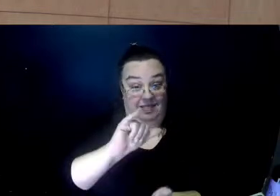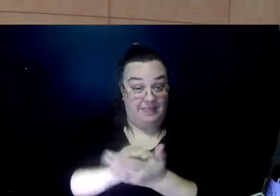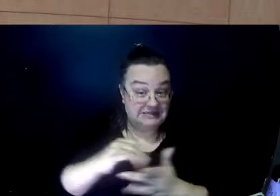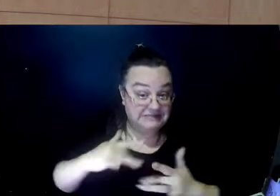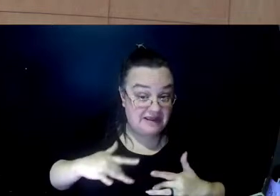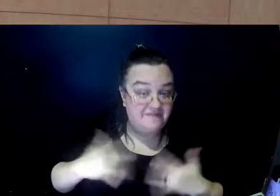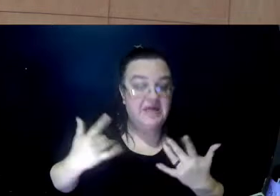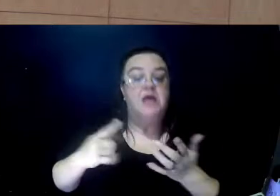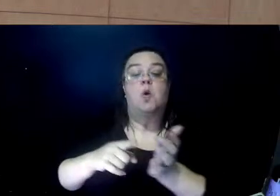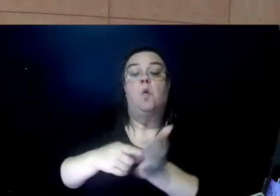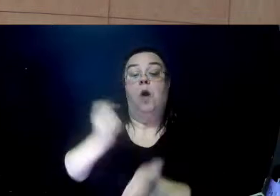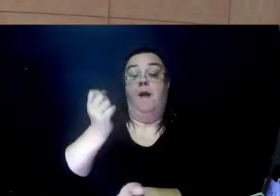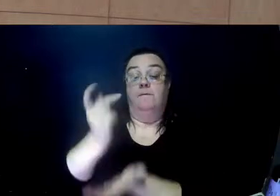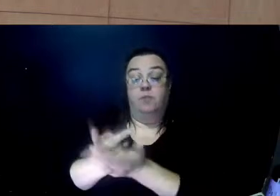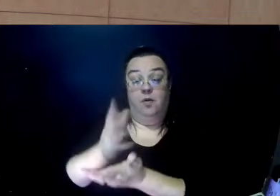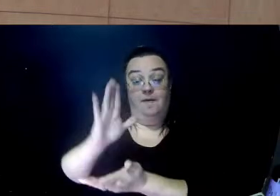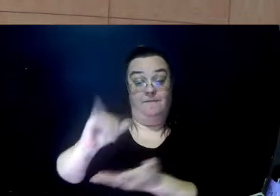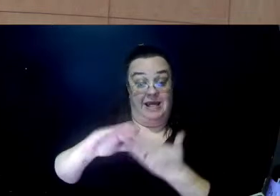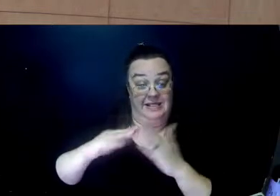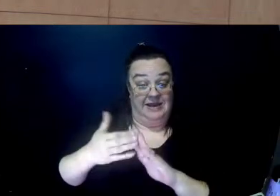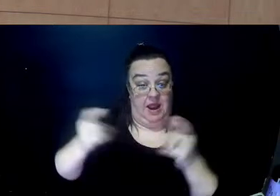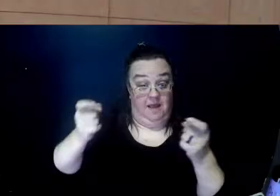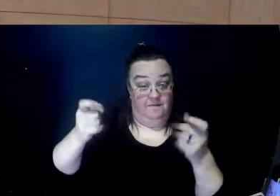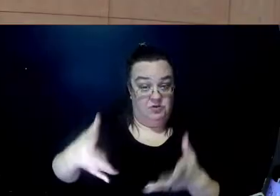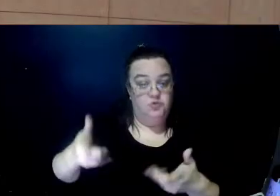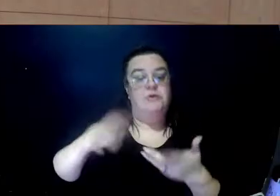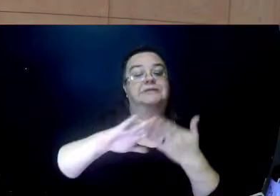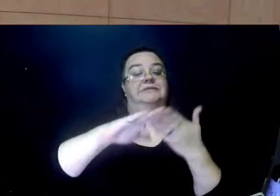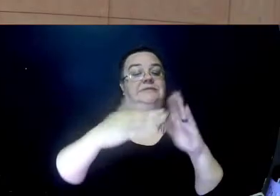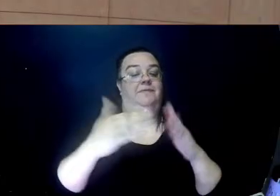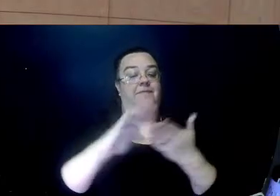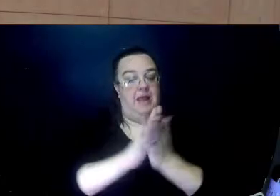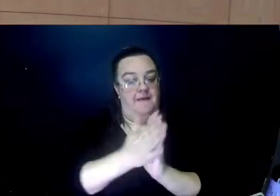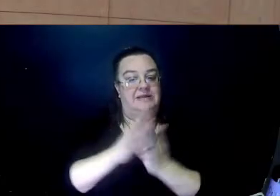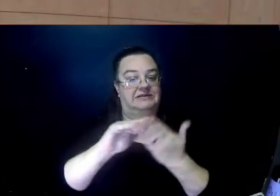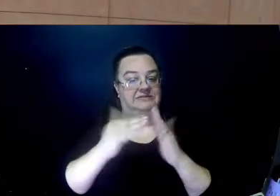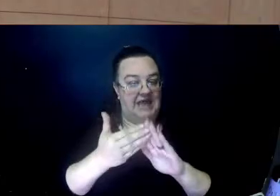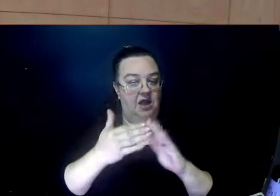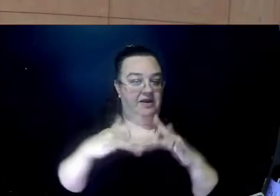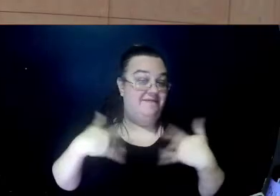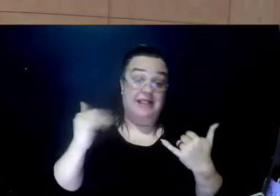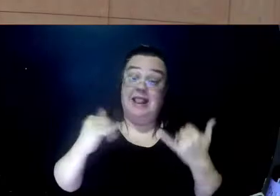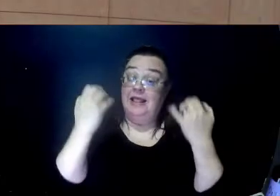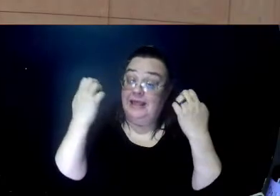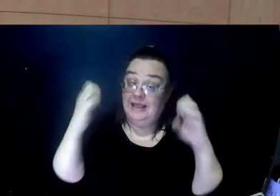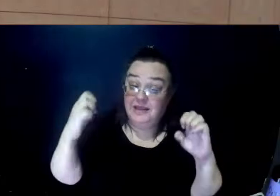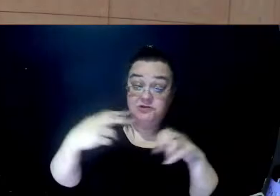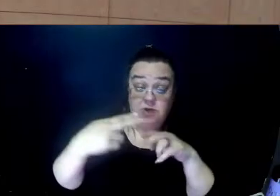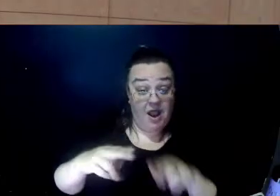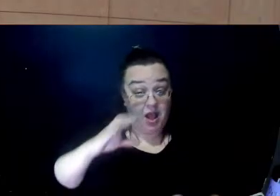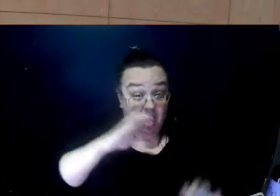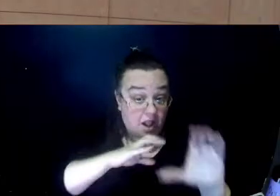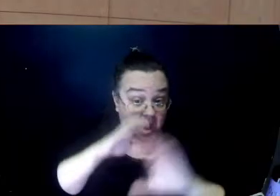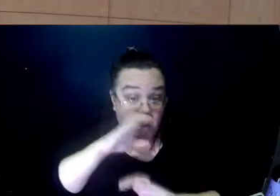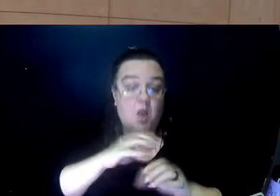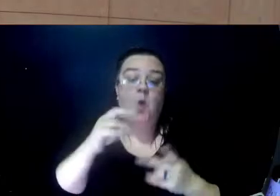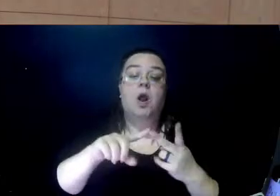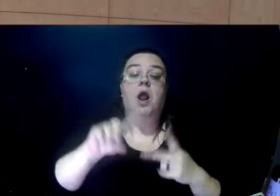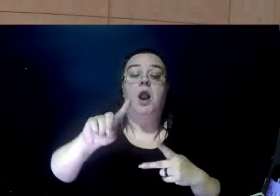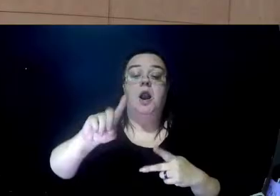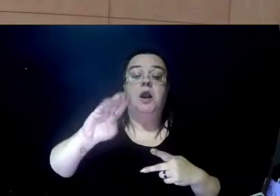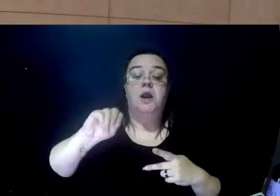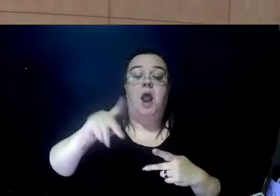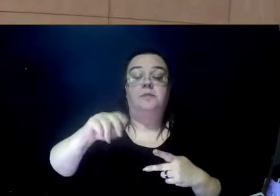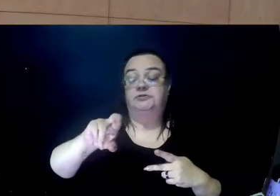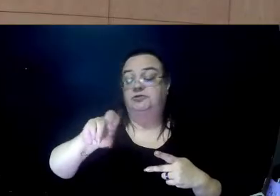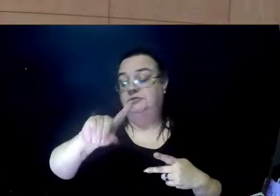once approved by the town administrator, town events, just like the Easter egg hunt or dumpster day